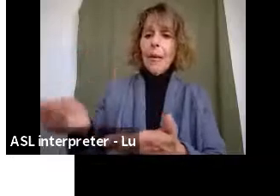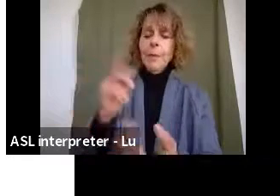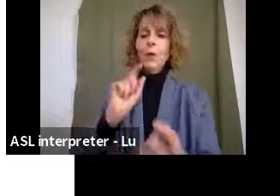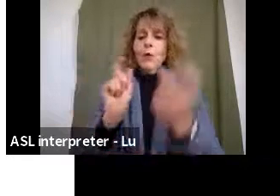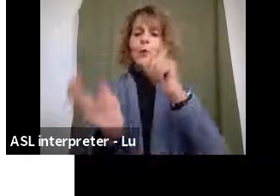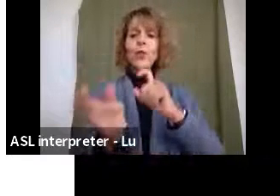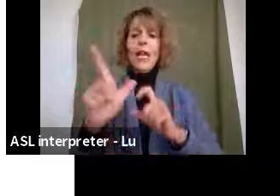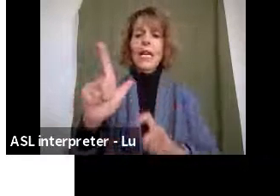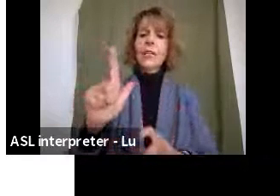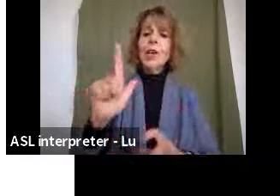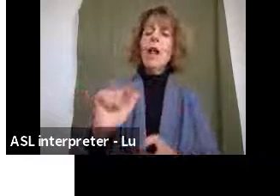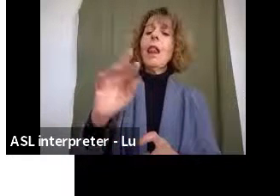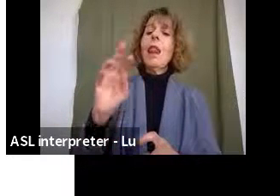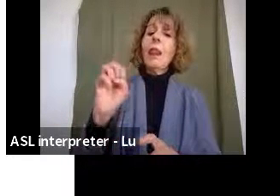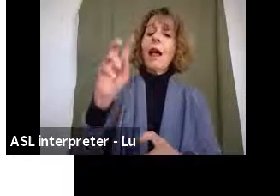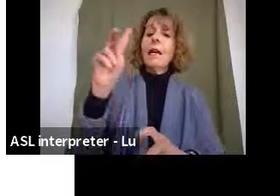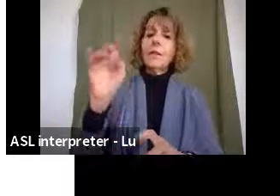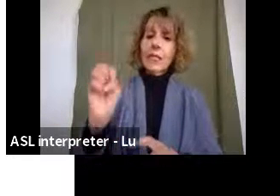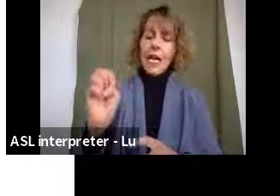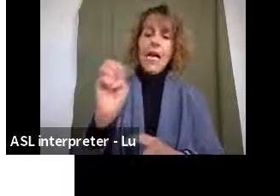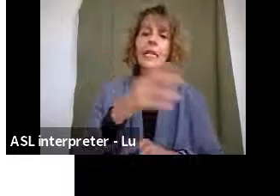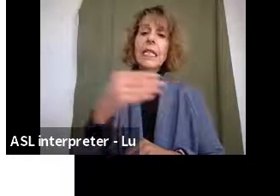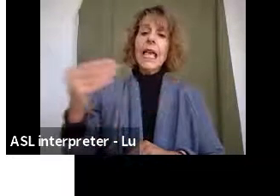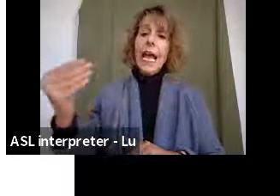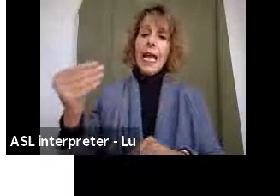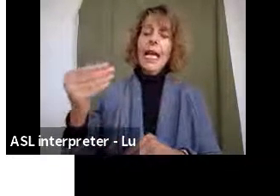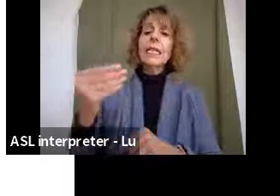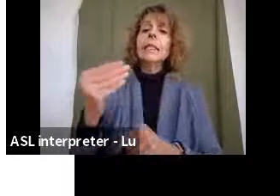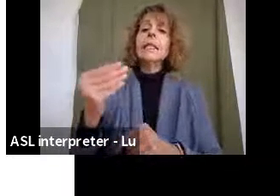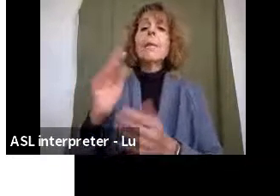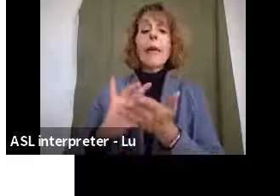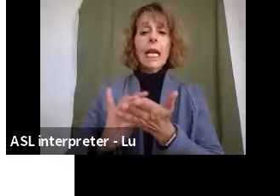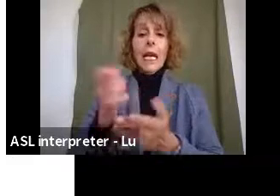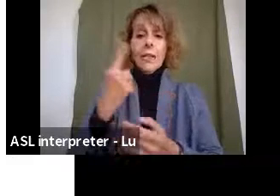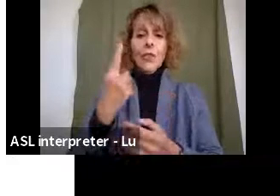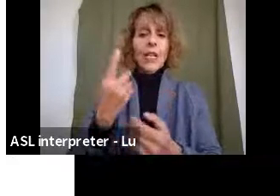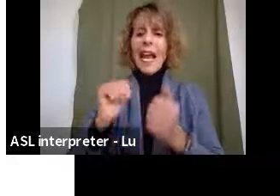this patient need to access the information?